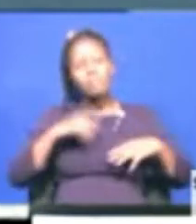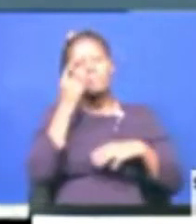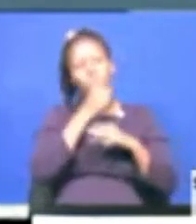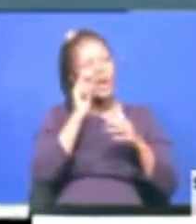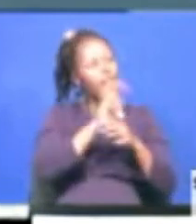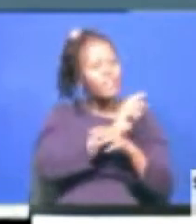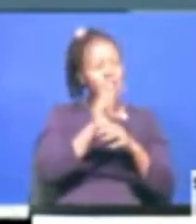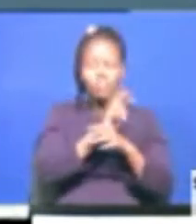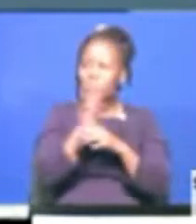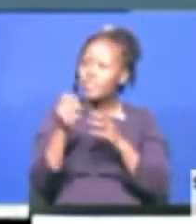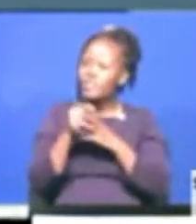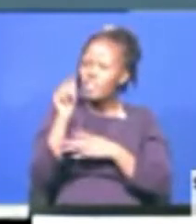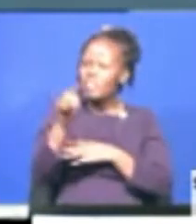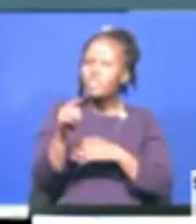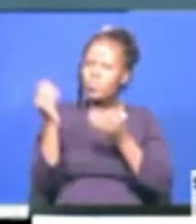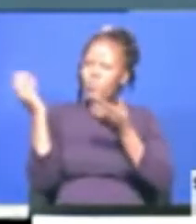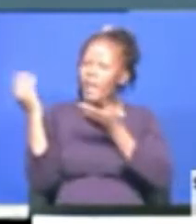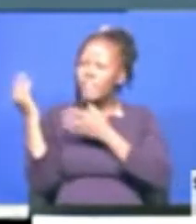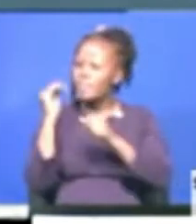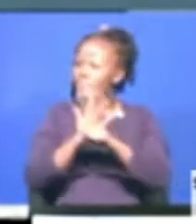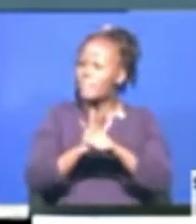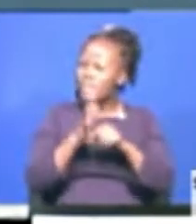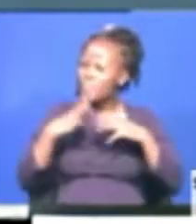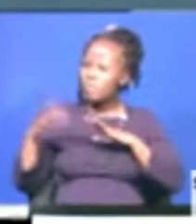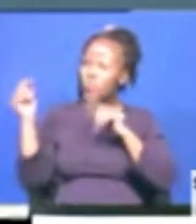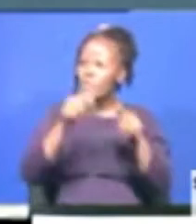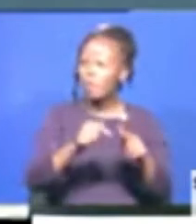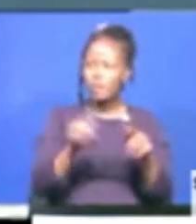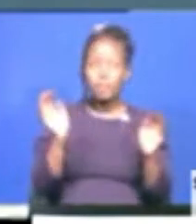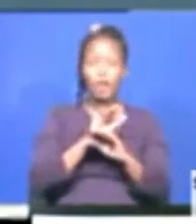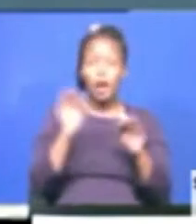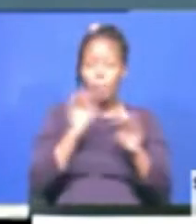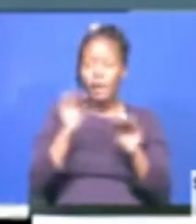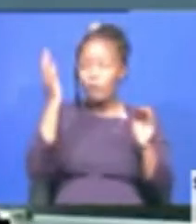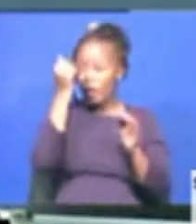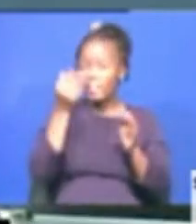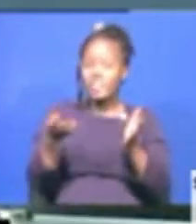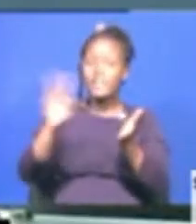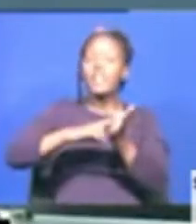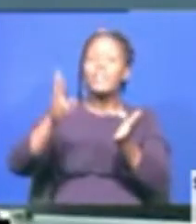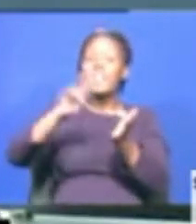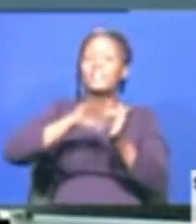You're very passionate about it. You were supposed to expect this must turn out. I told you, registered voters are not the voters.